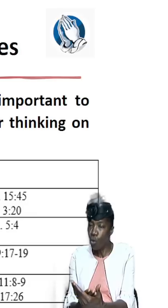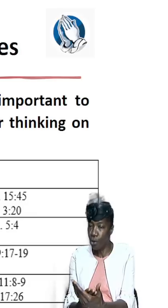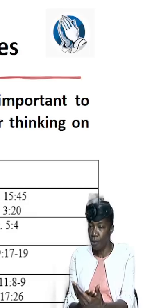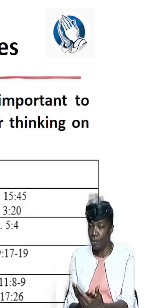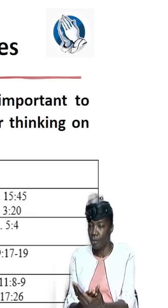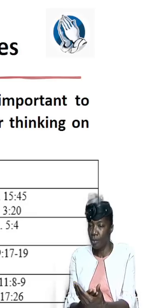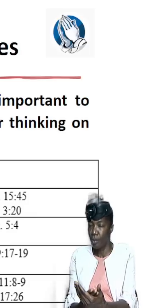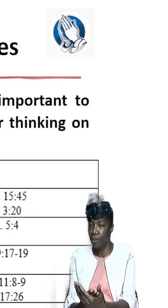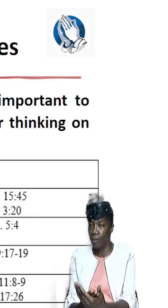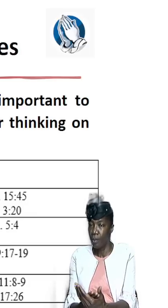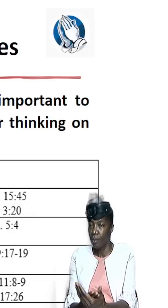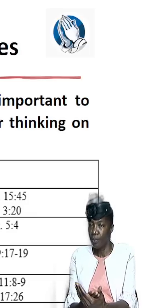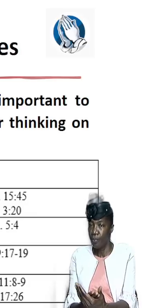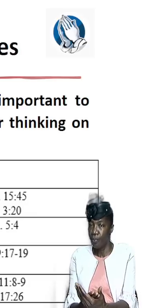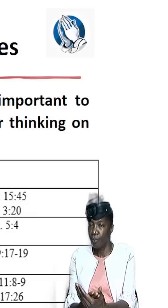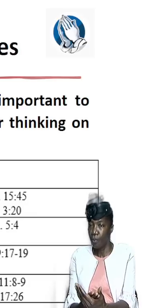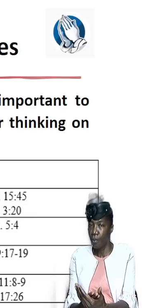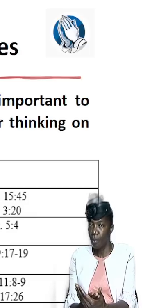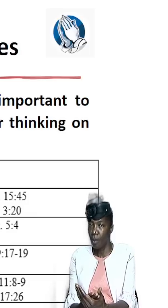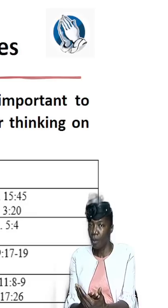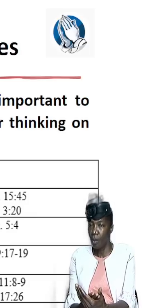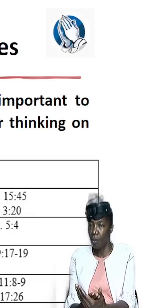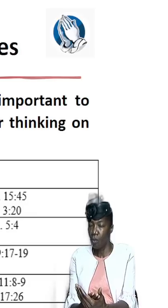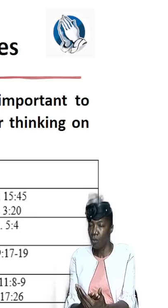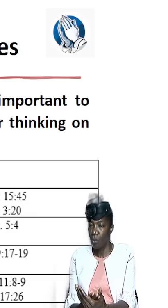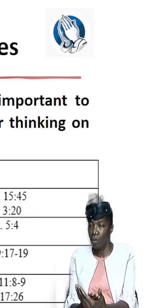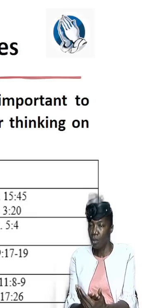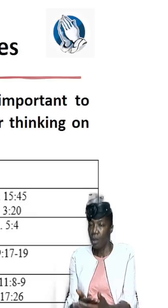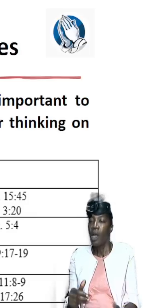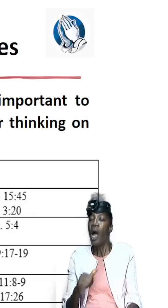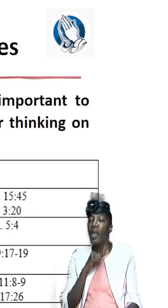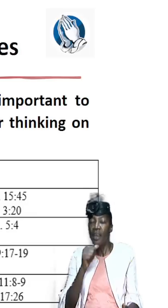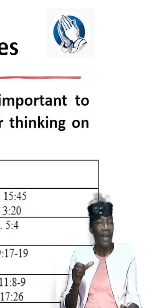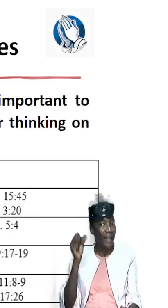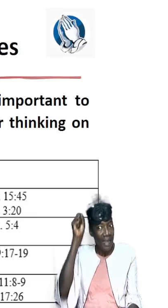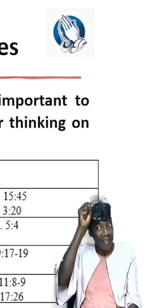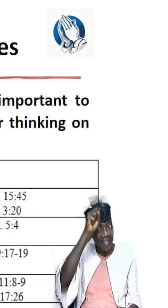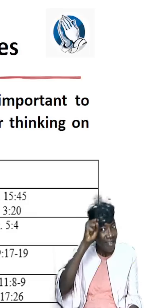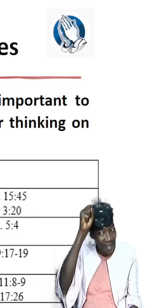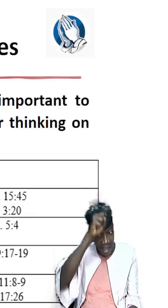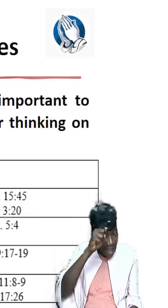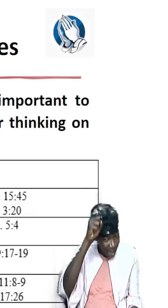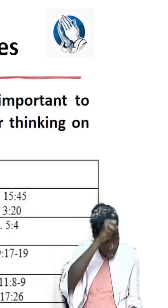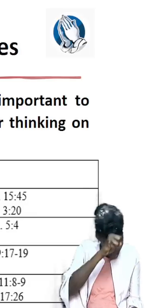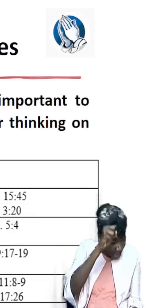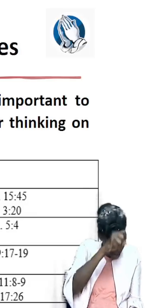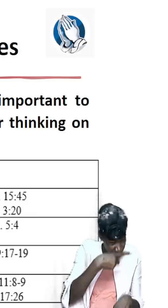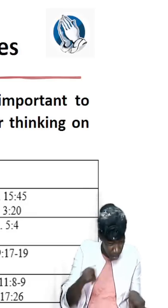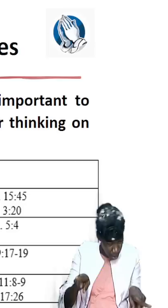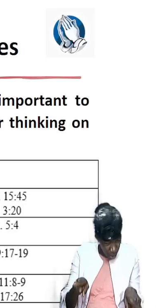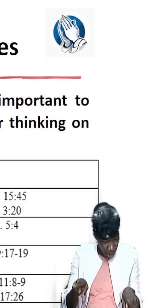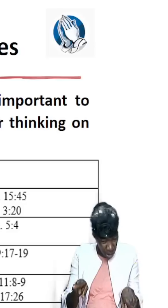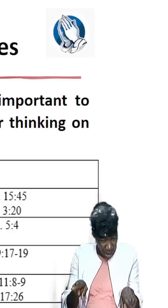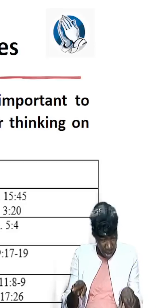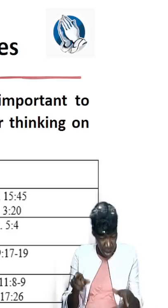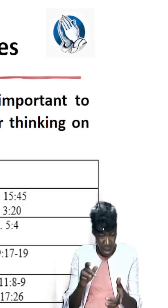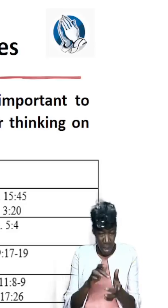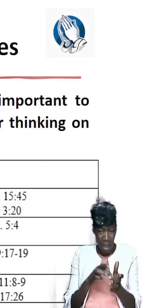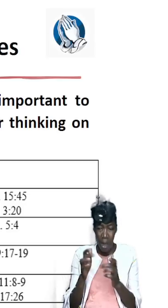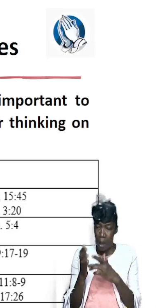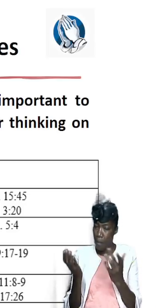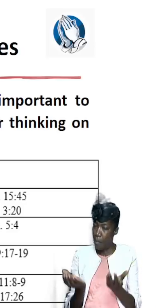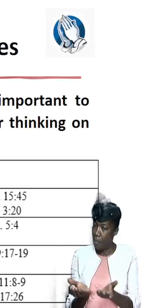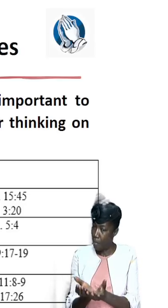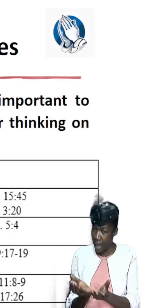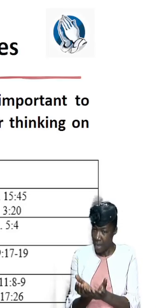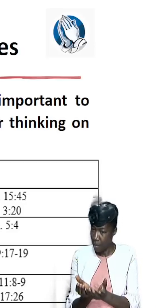basic and unscientific and all of that. But the Bible, nor God,